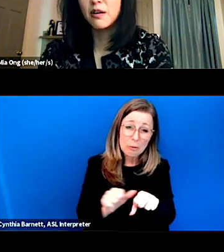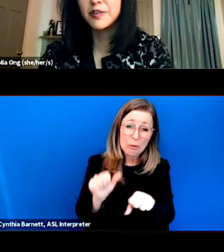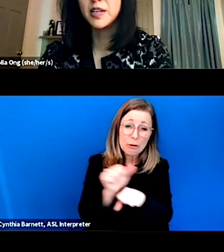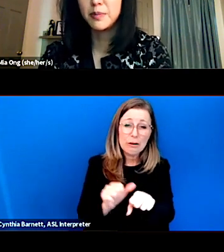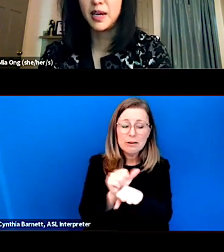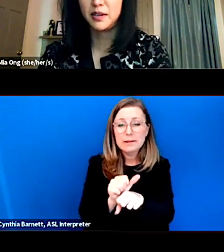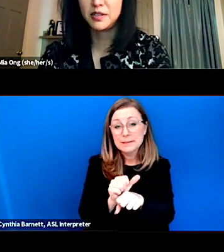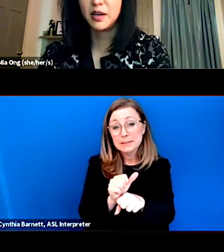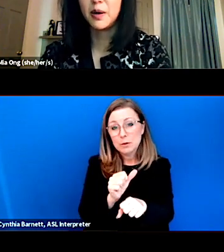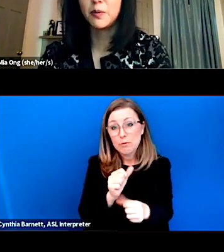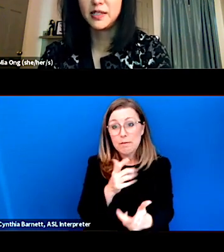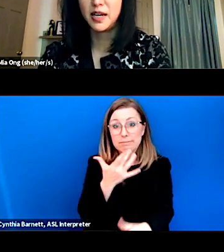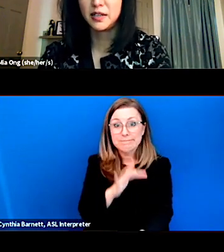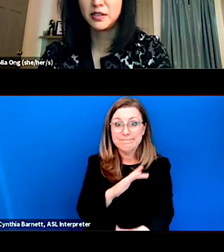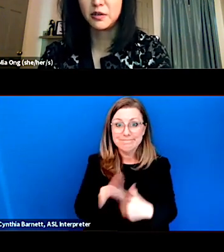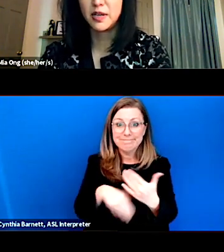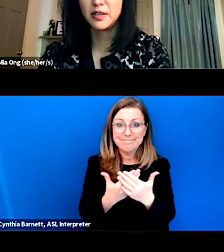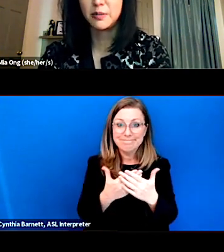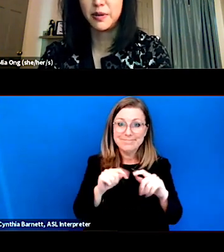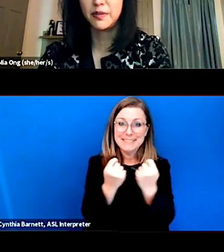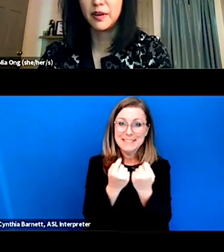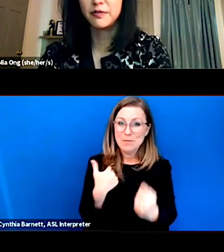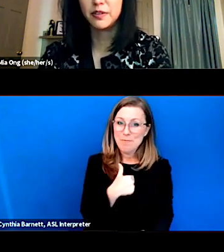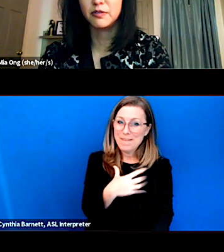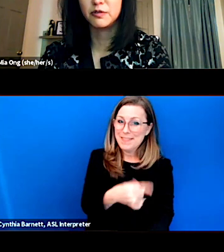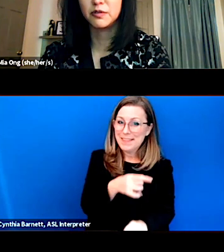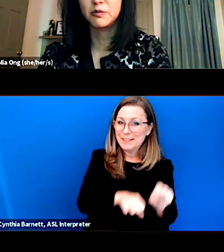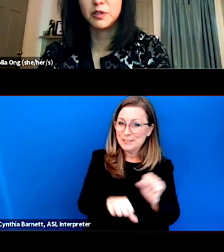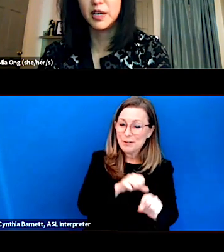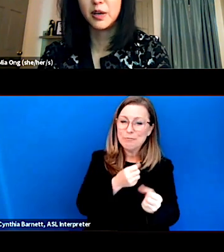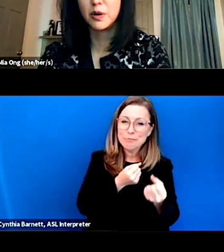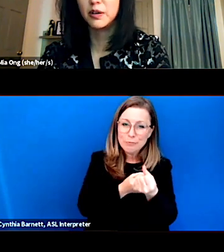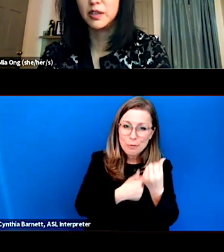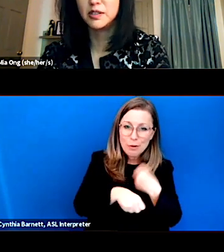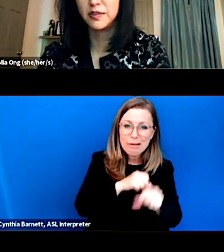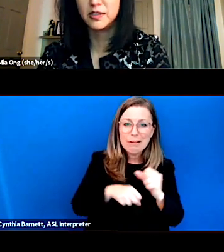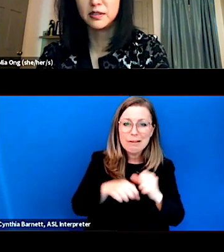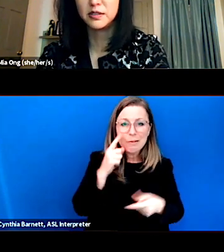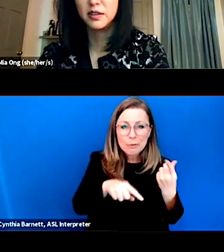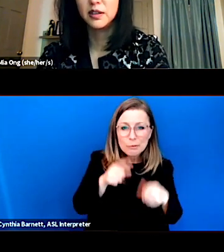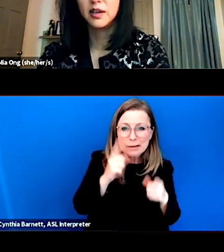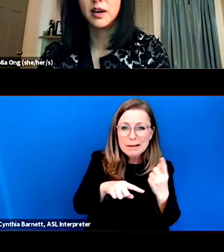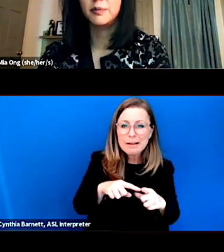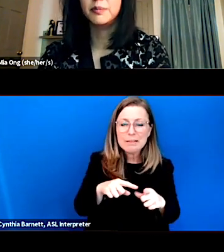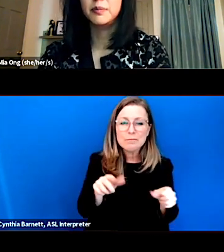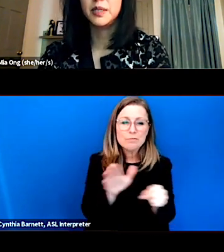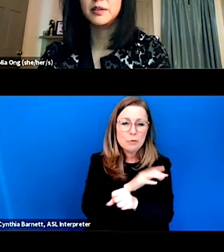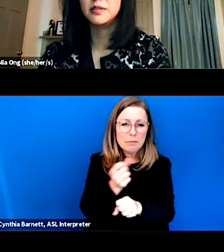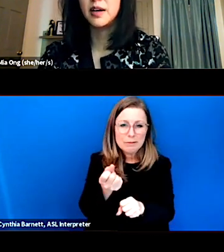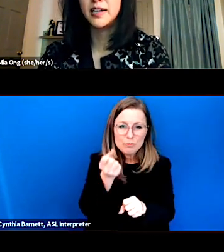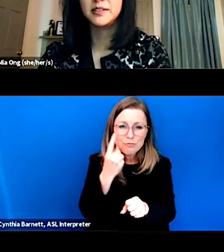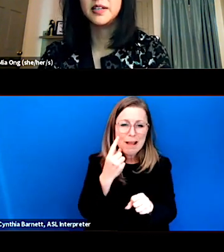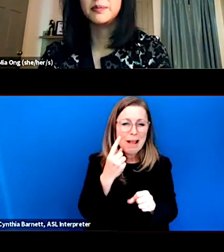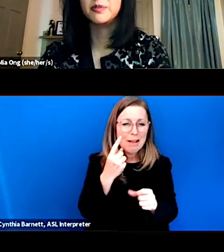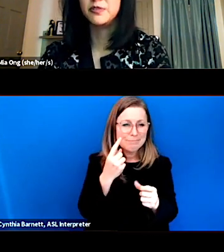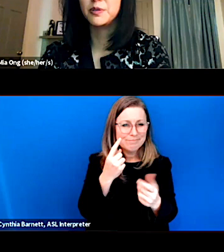and are on the same page about what it takes to create something of a really high quality synthesis. Because